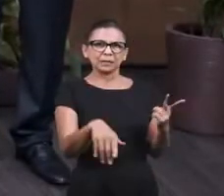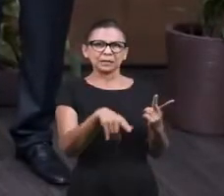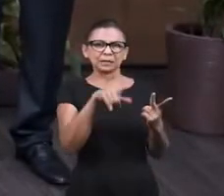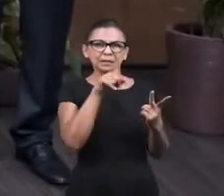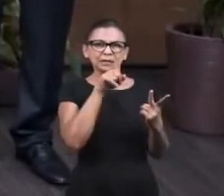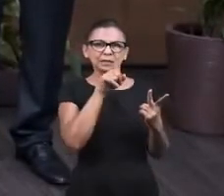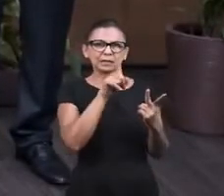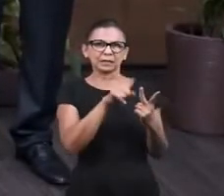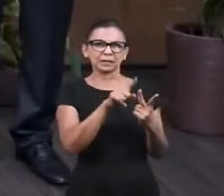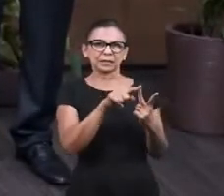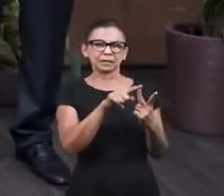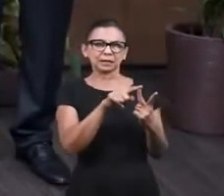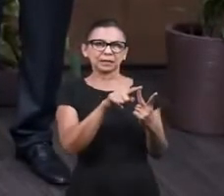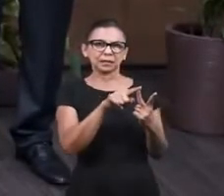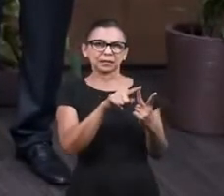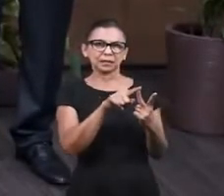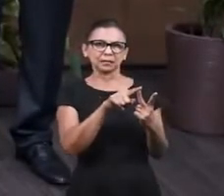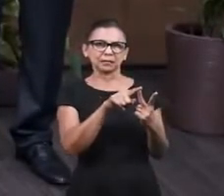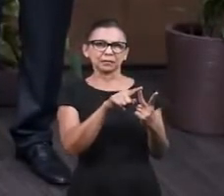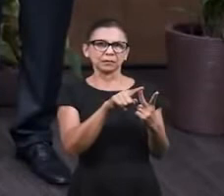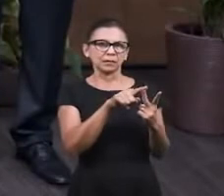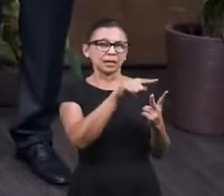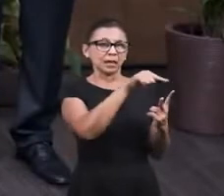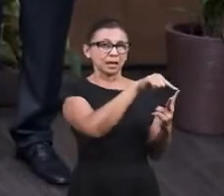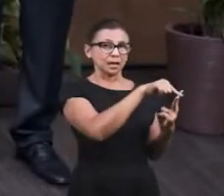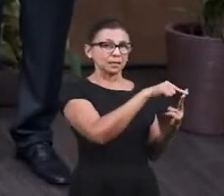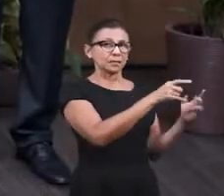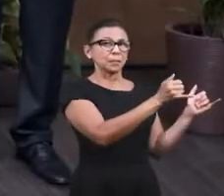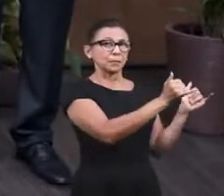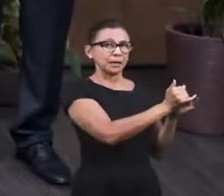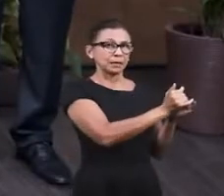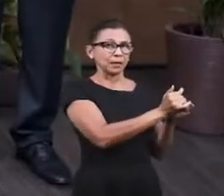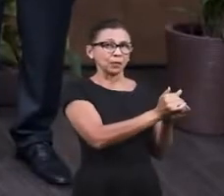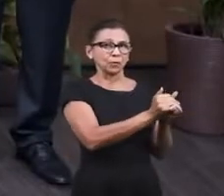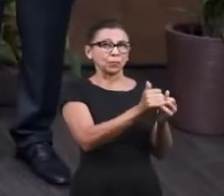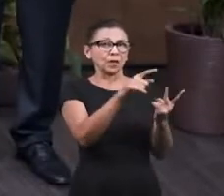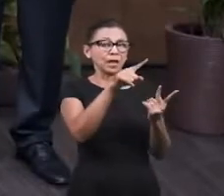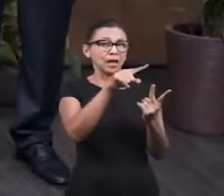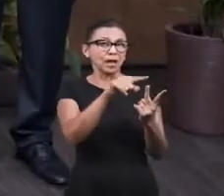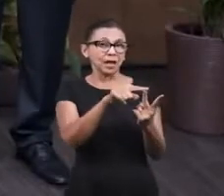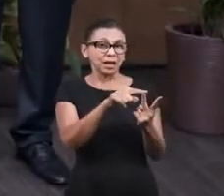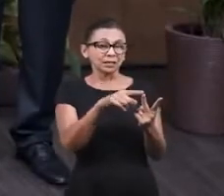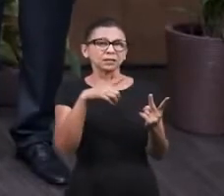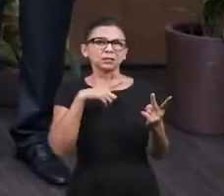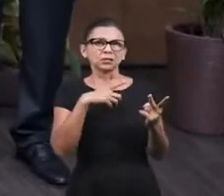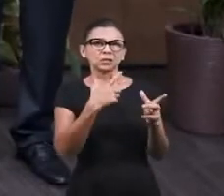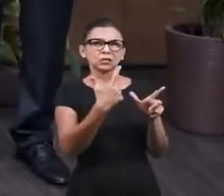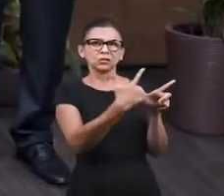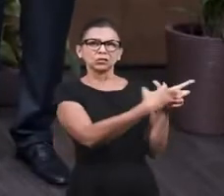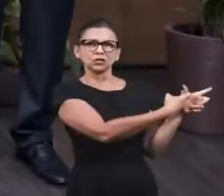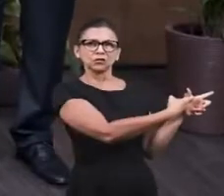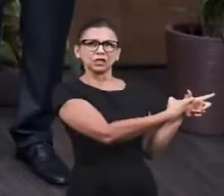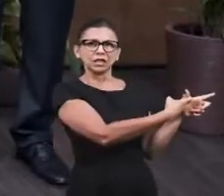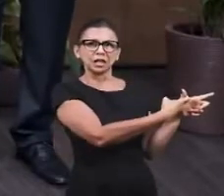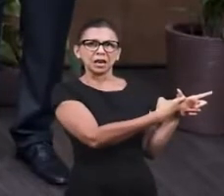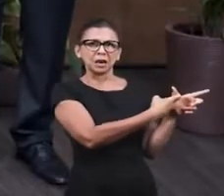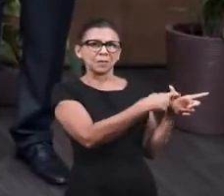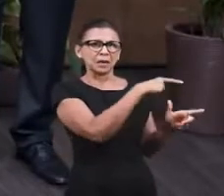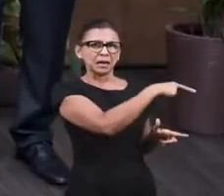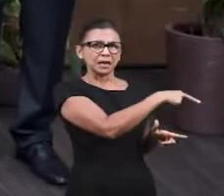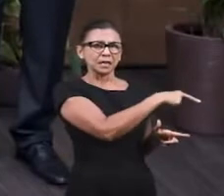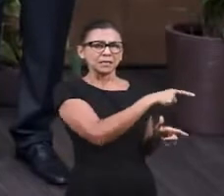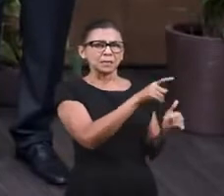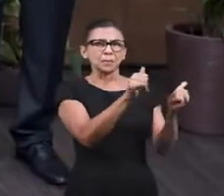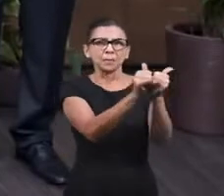second creditor was uncompassionate, because he did not forgive, not even the smallest of the debt.